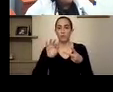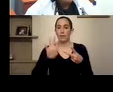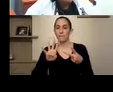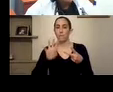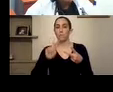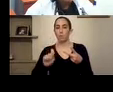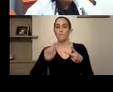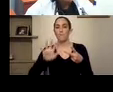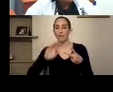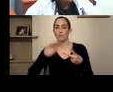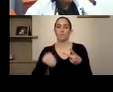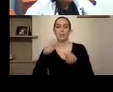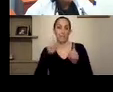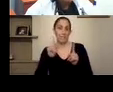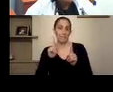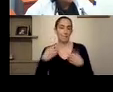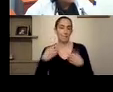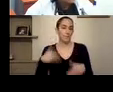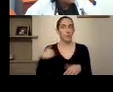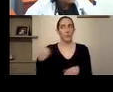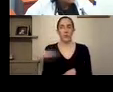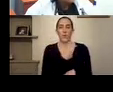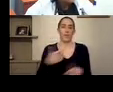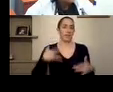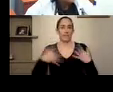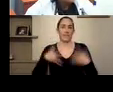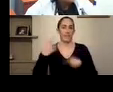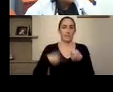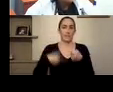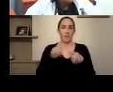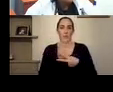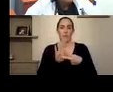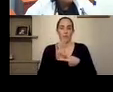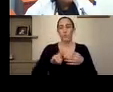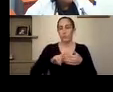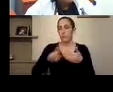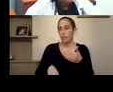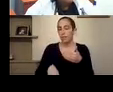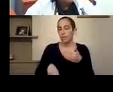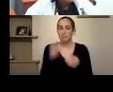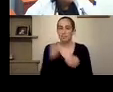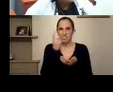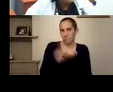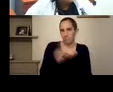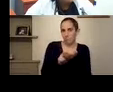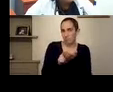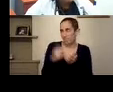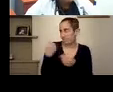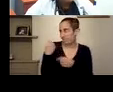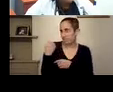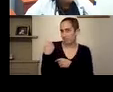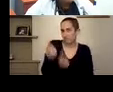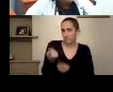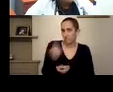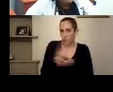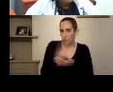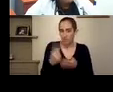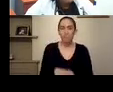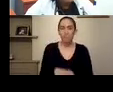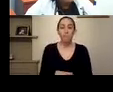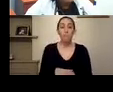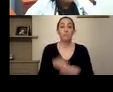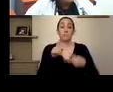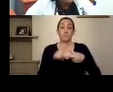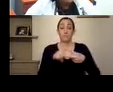94.5% efficacy. So we're all super excited about those results that were published within the last week. So the Pfizer study had